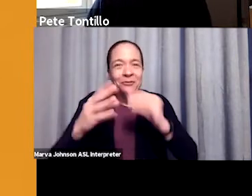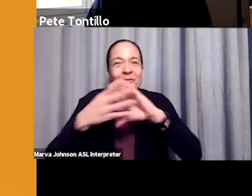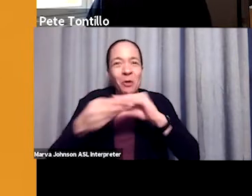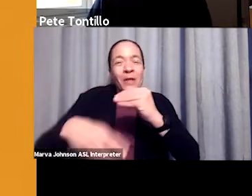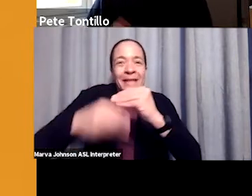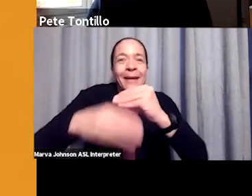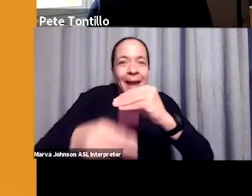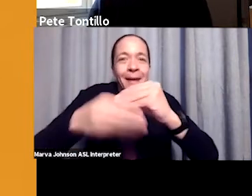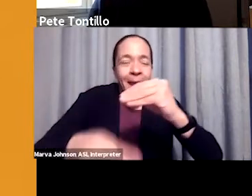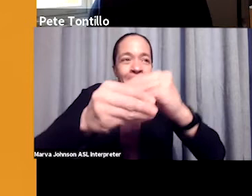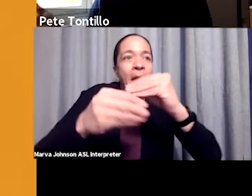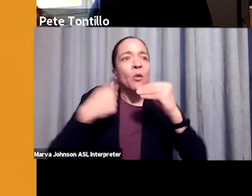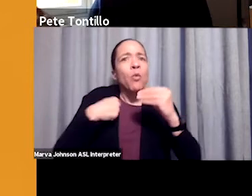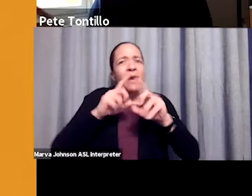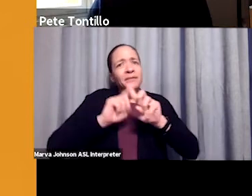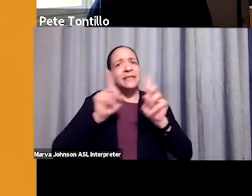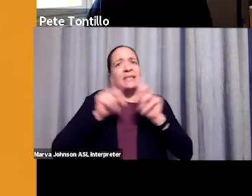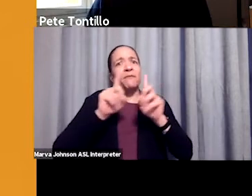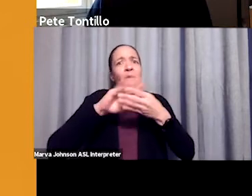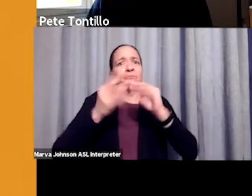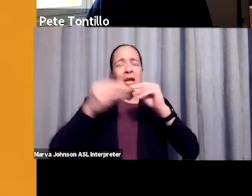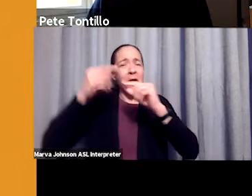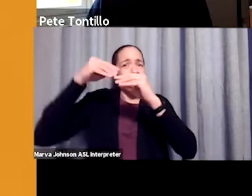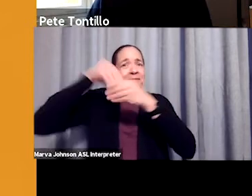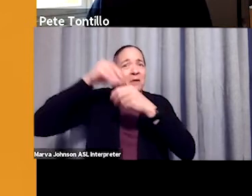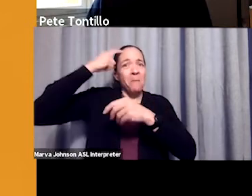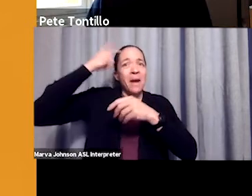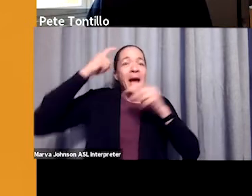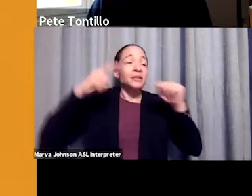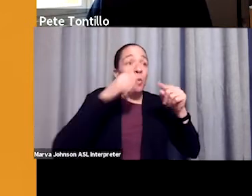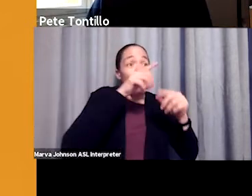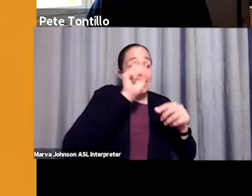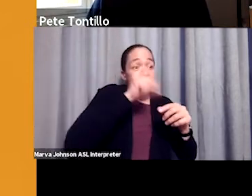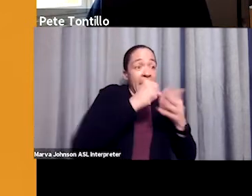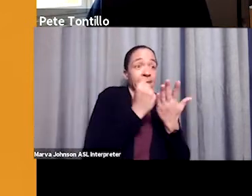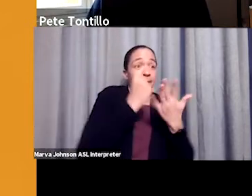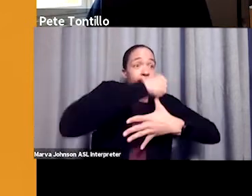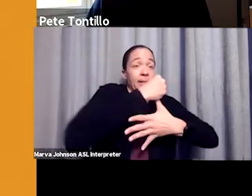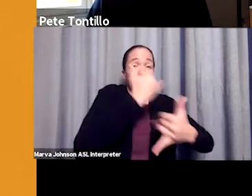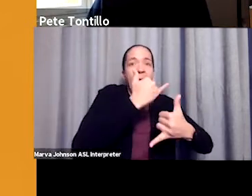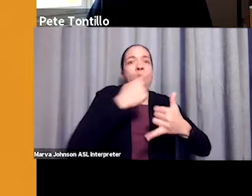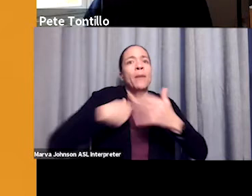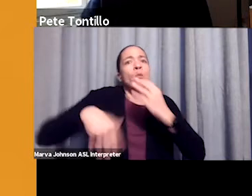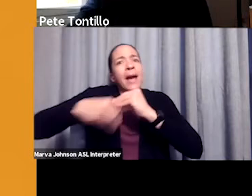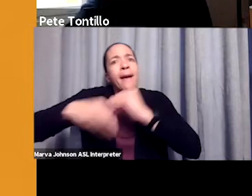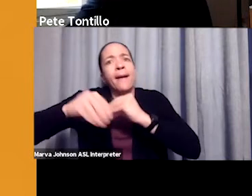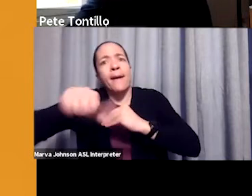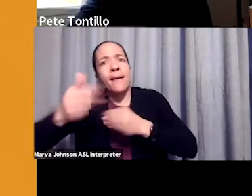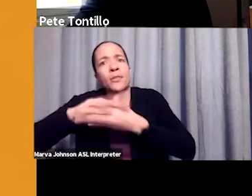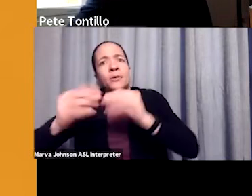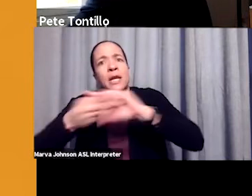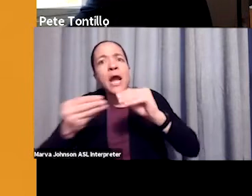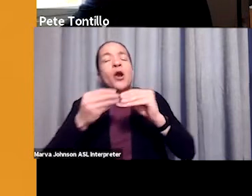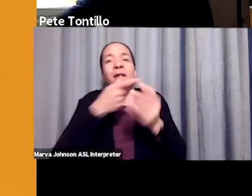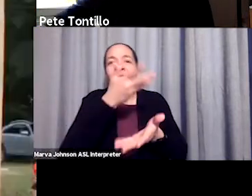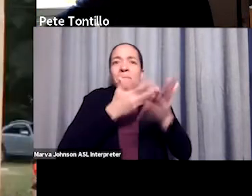compete, finding another narrative and lifting that up instead so it takes primacy, or creating a new one that gives people a new way to